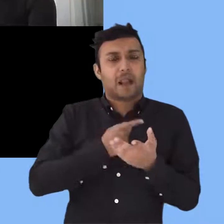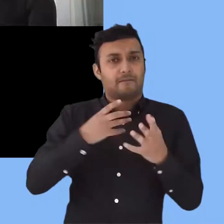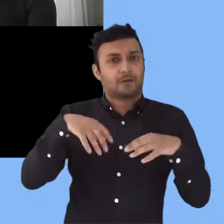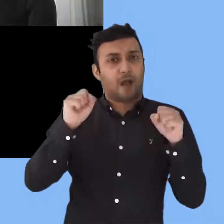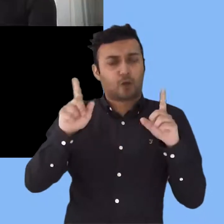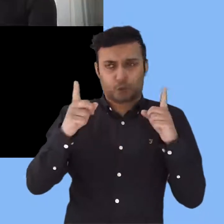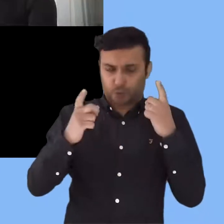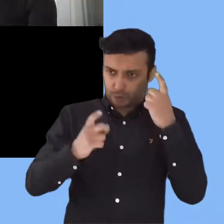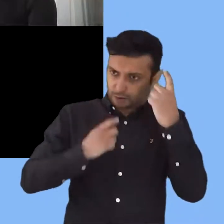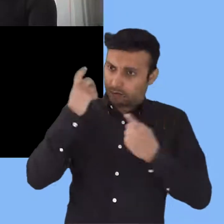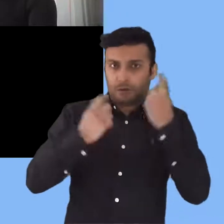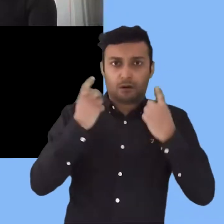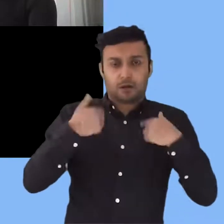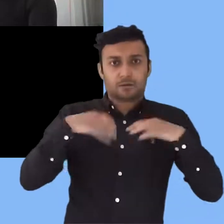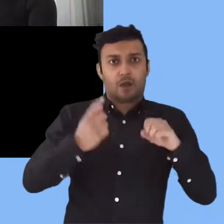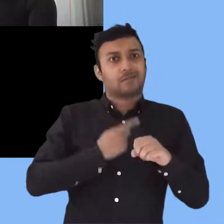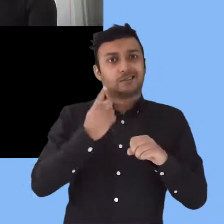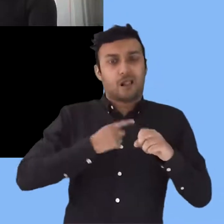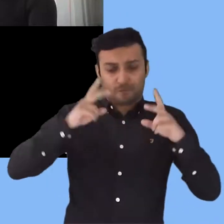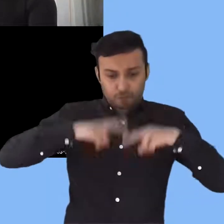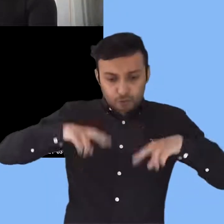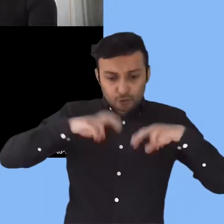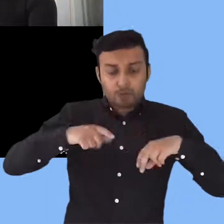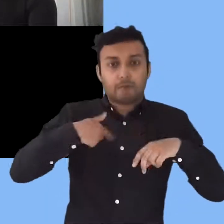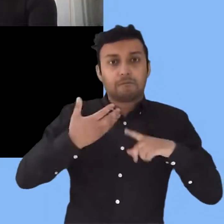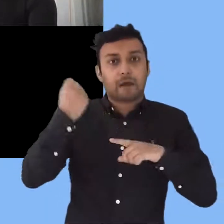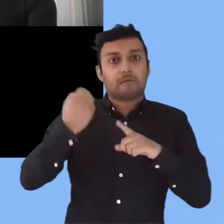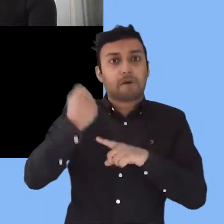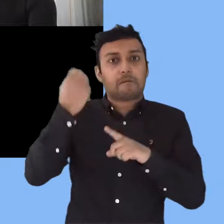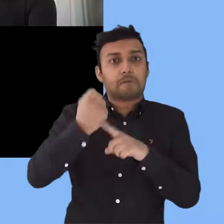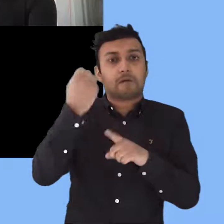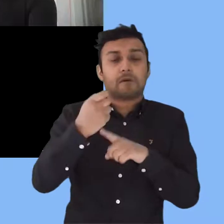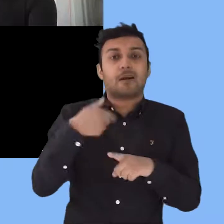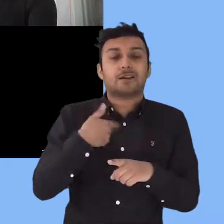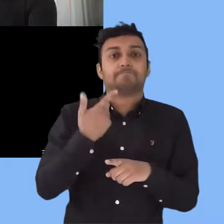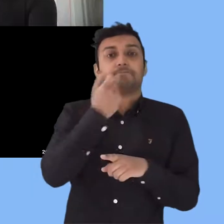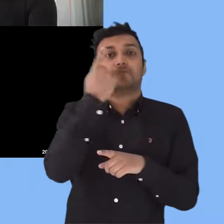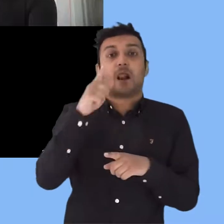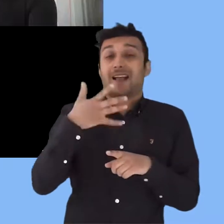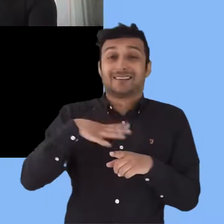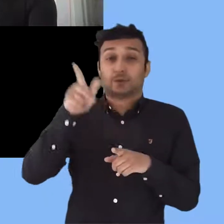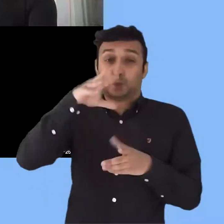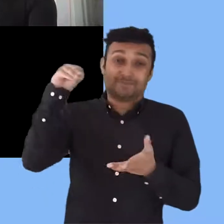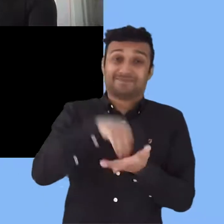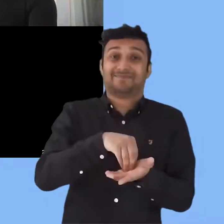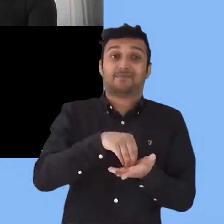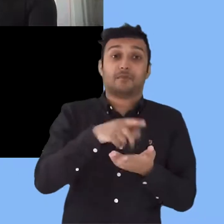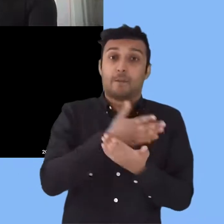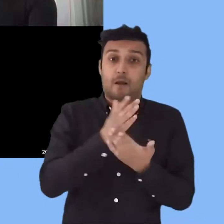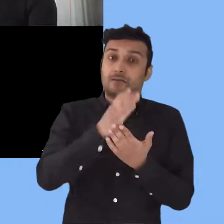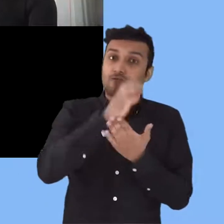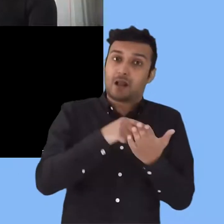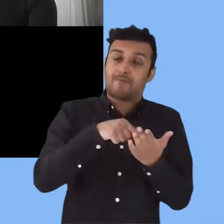to realize the effect to which racism and race need to be discussed in early years settings.